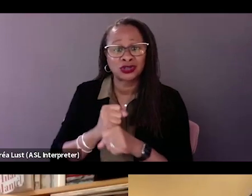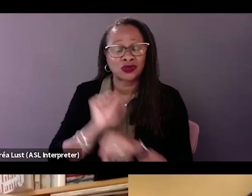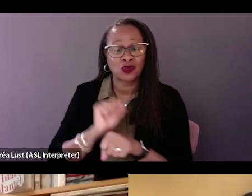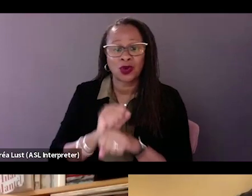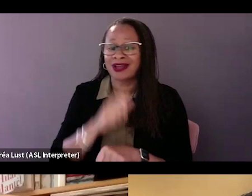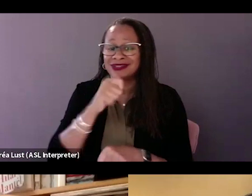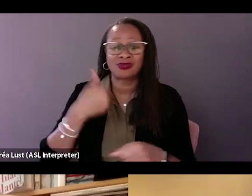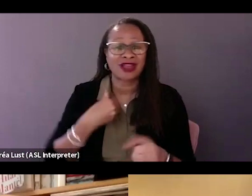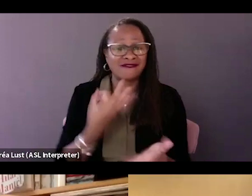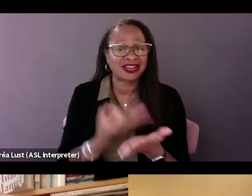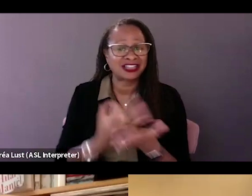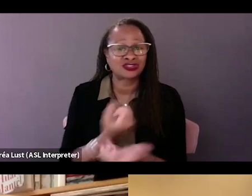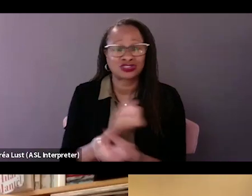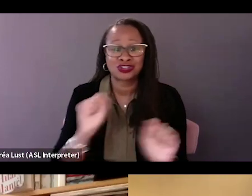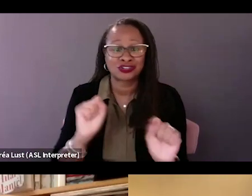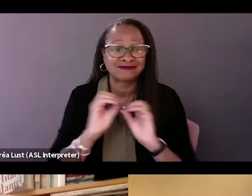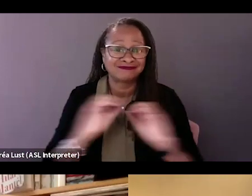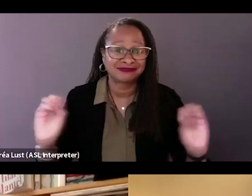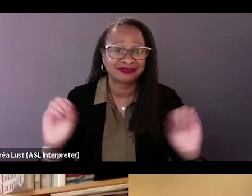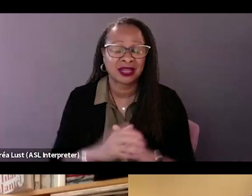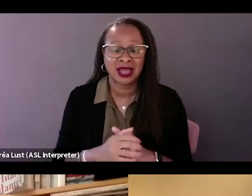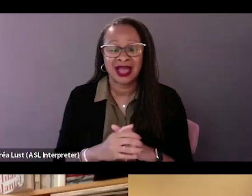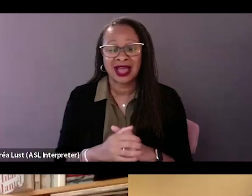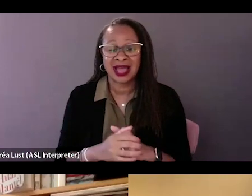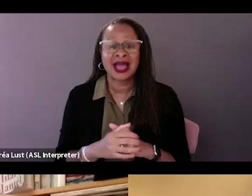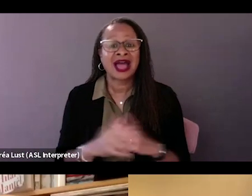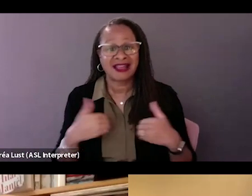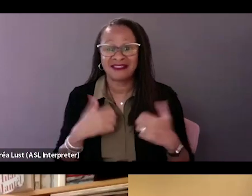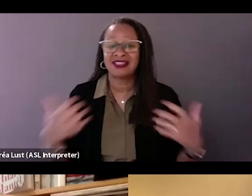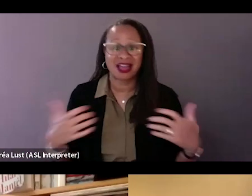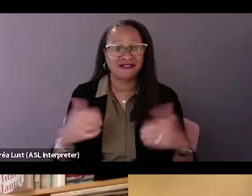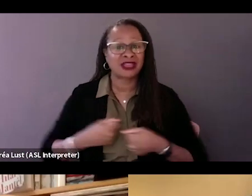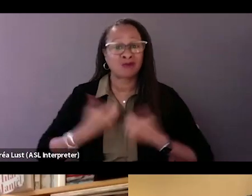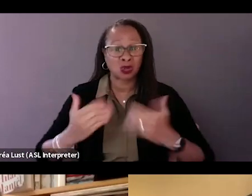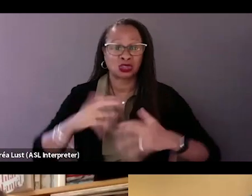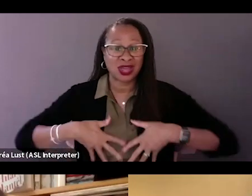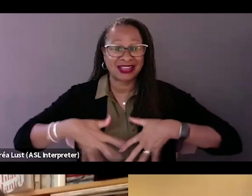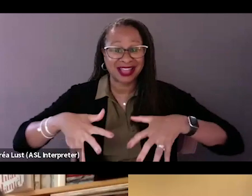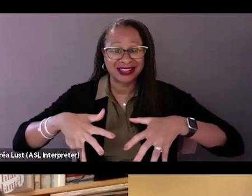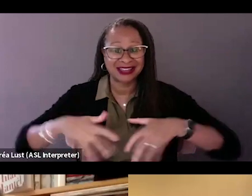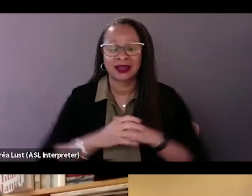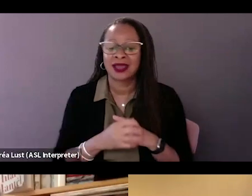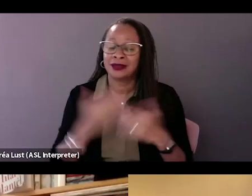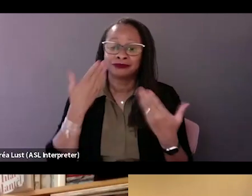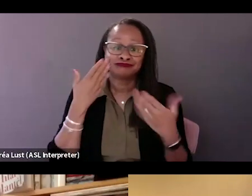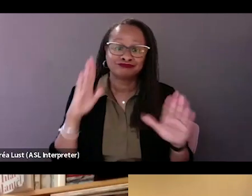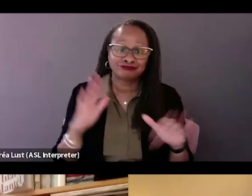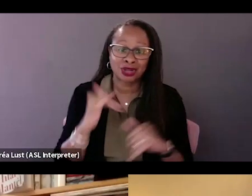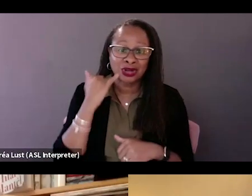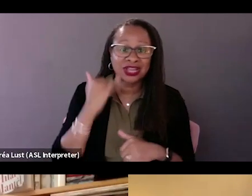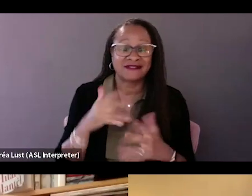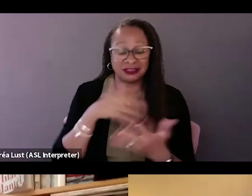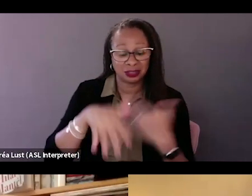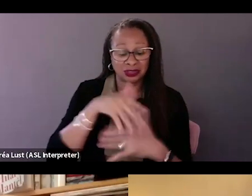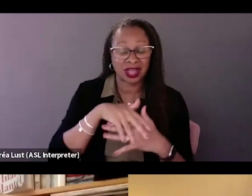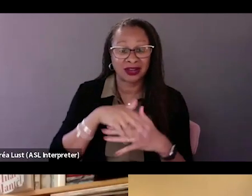security. I have a fair amount of emotional anxiety, and I don't know if if society at